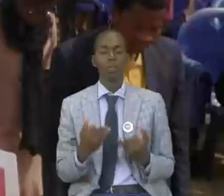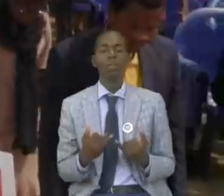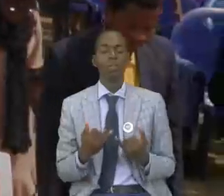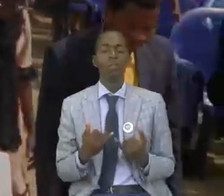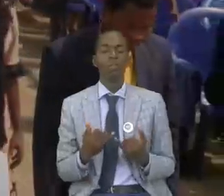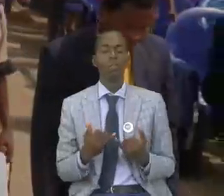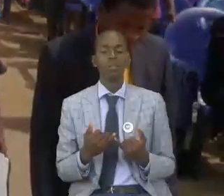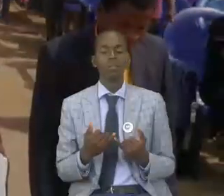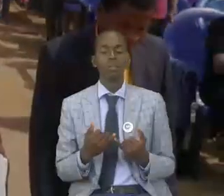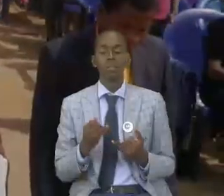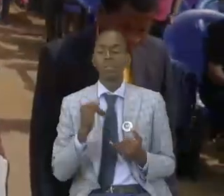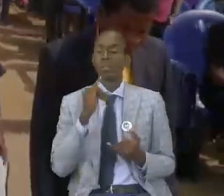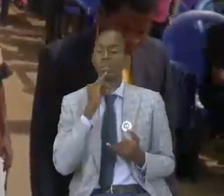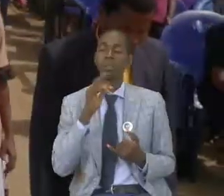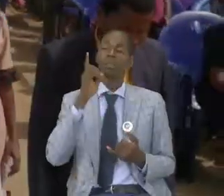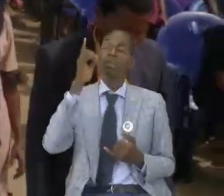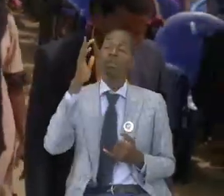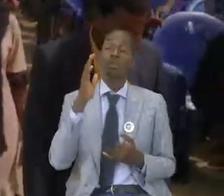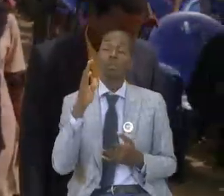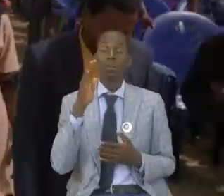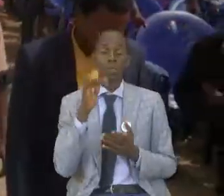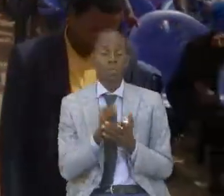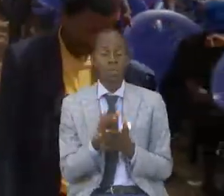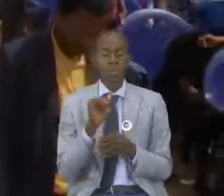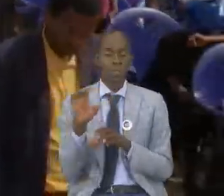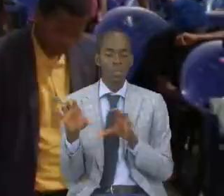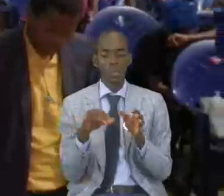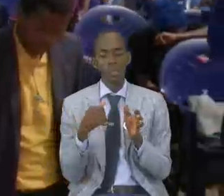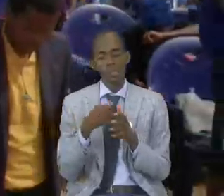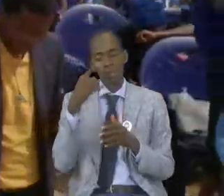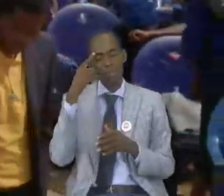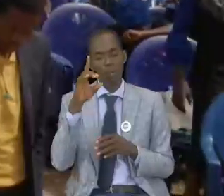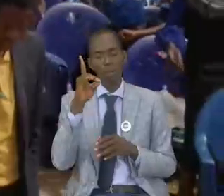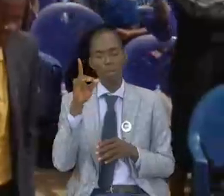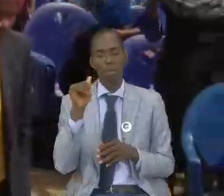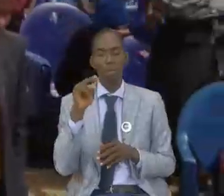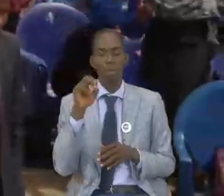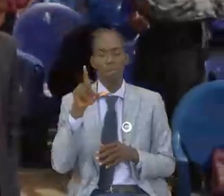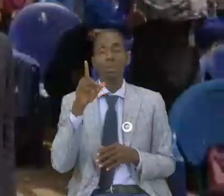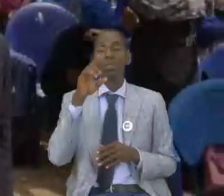It's God that did it for Daniel, and Christ will do it for you today.